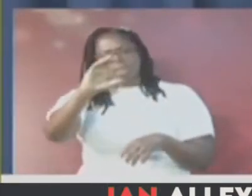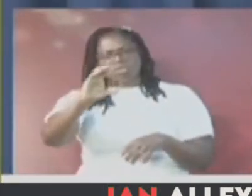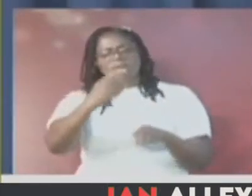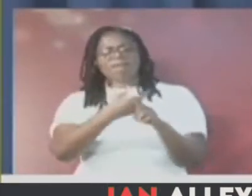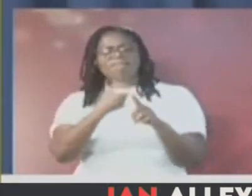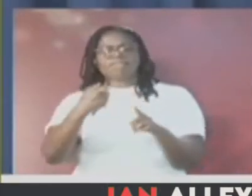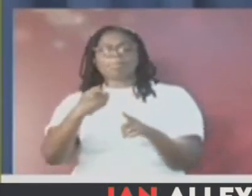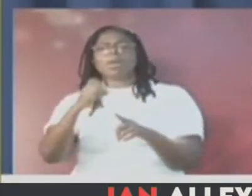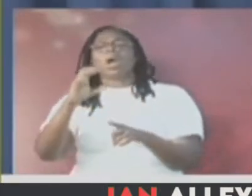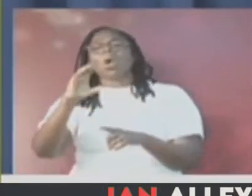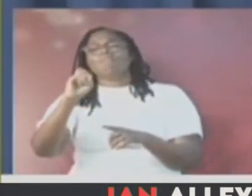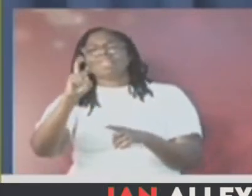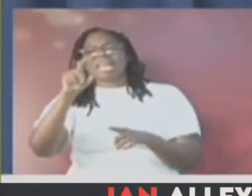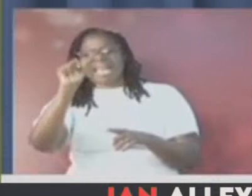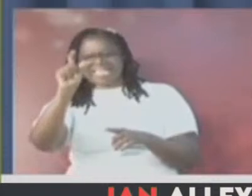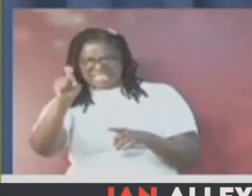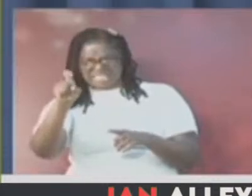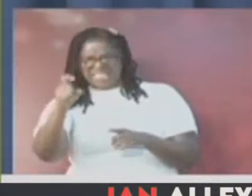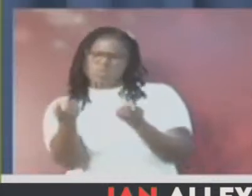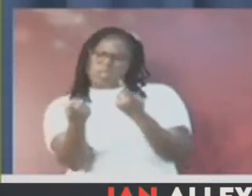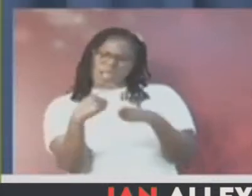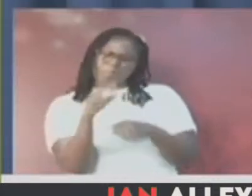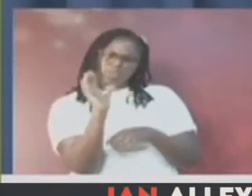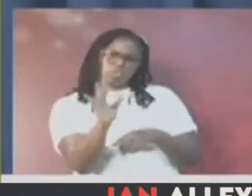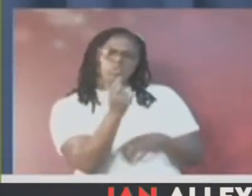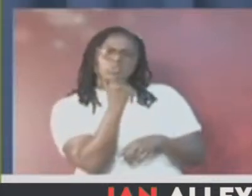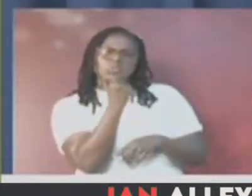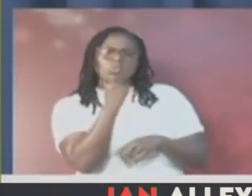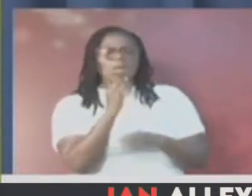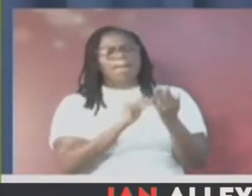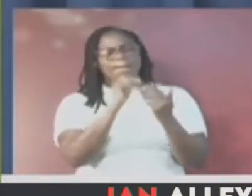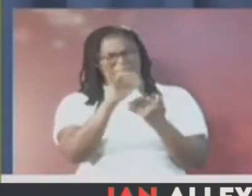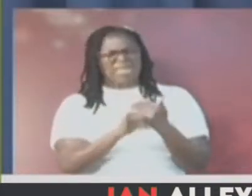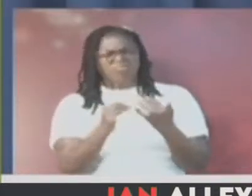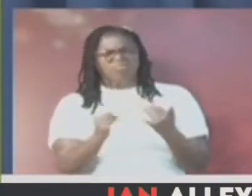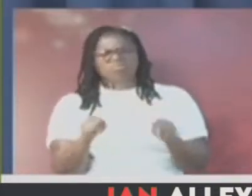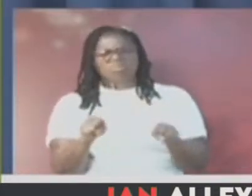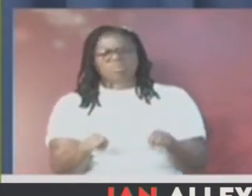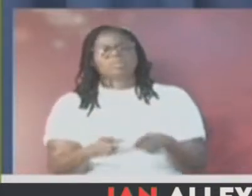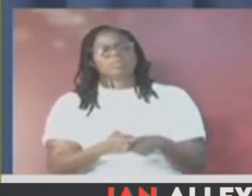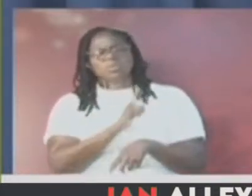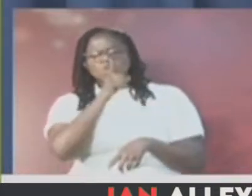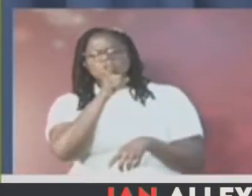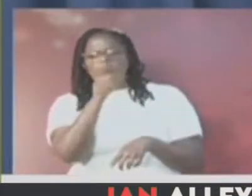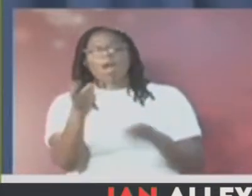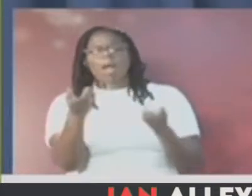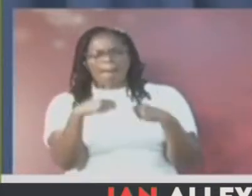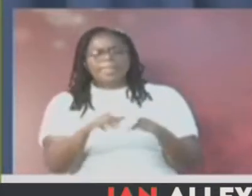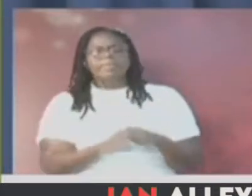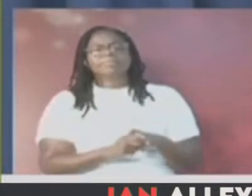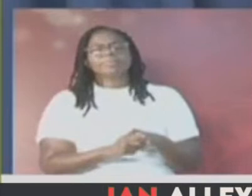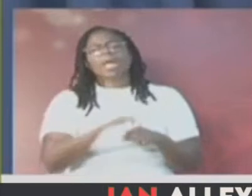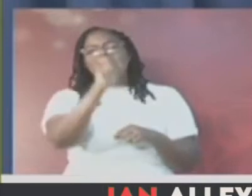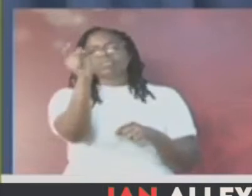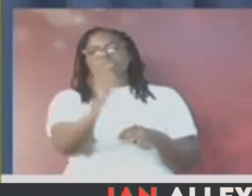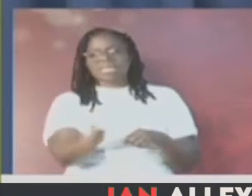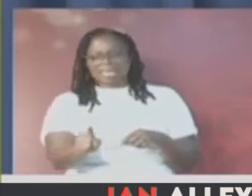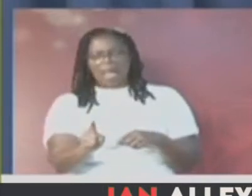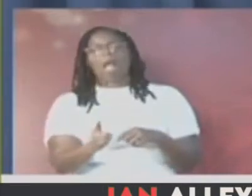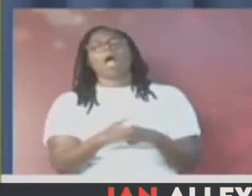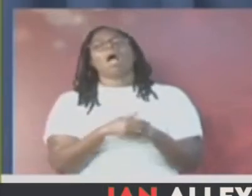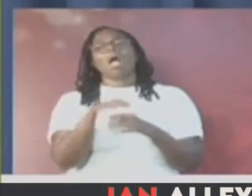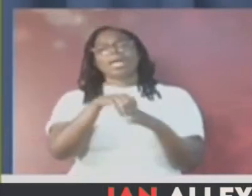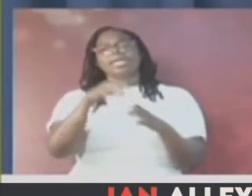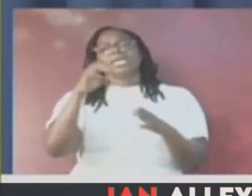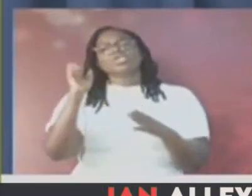COVAX coming in May. That is more or less guaranteed from a AstraZeneca plant in Europe. I believe